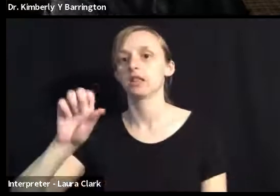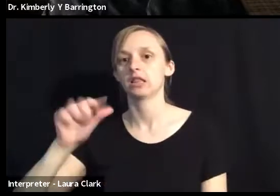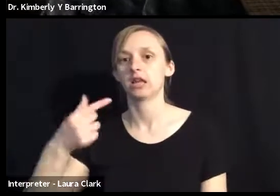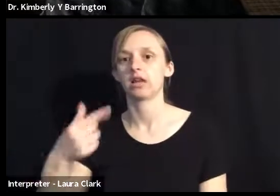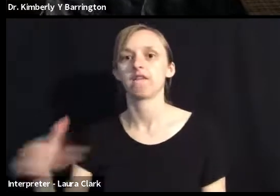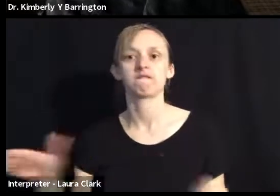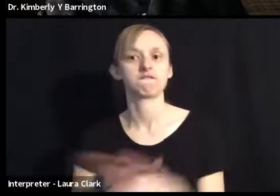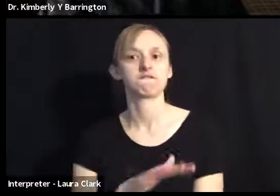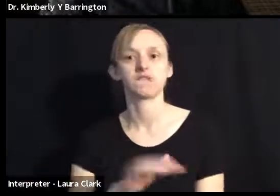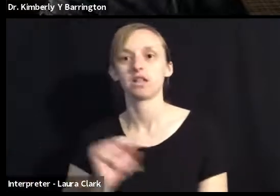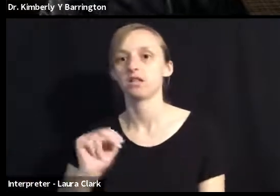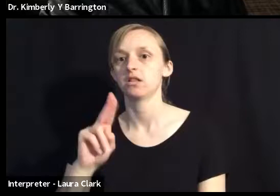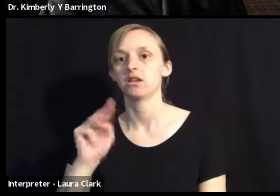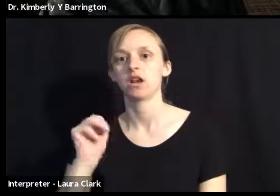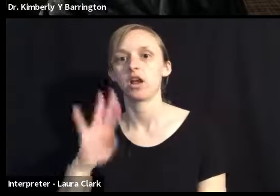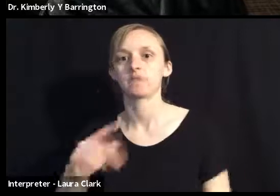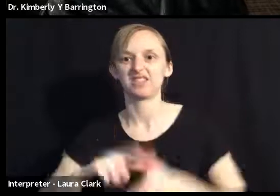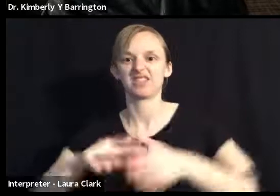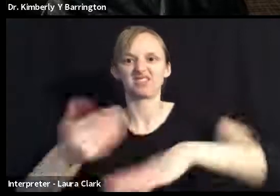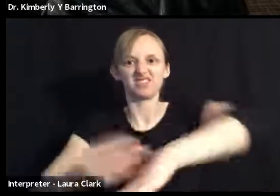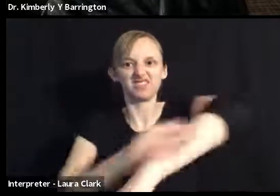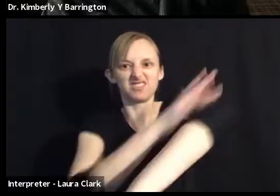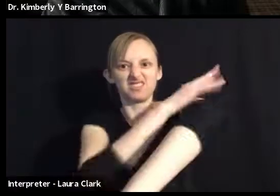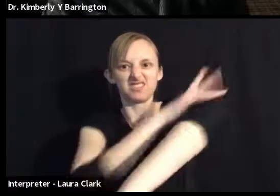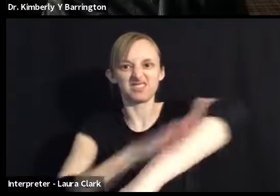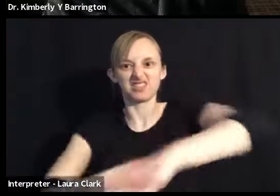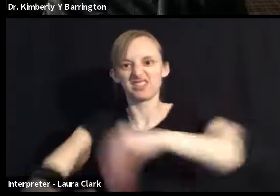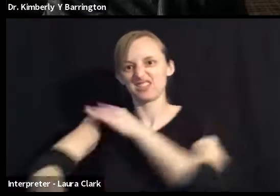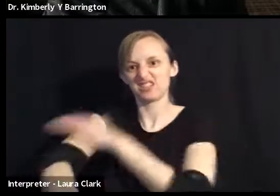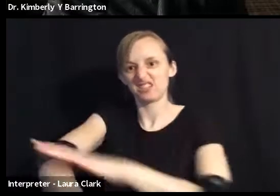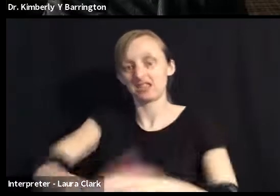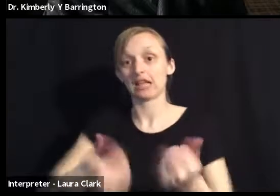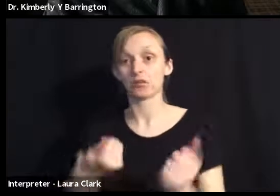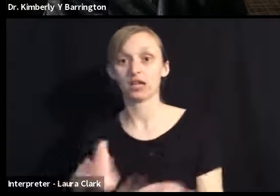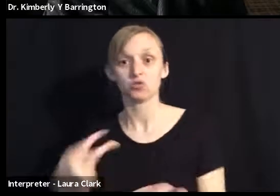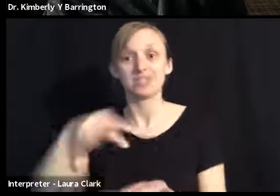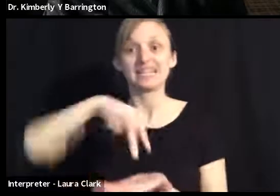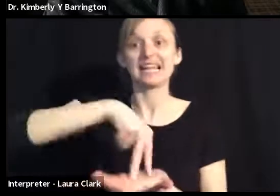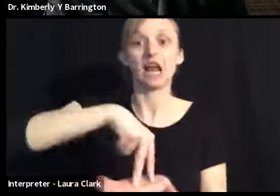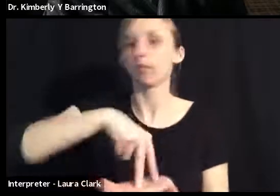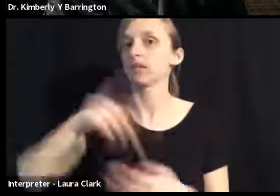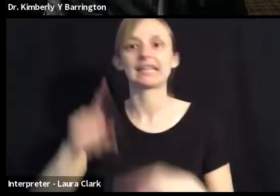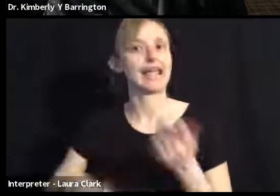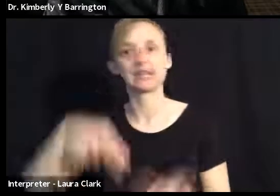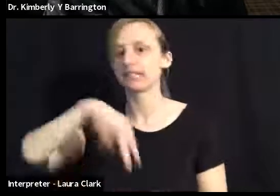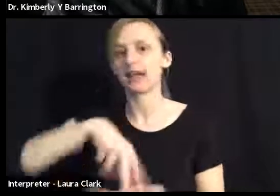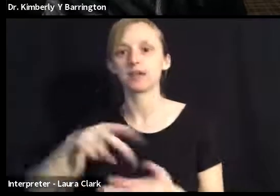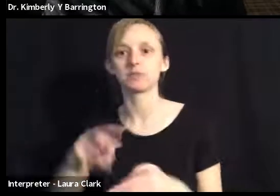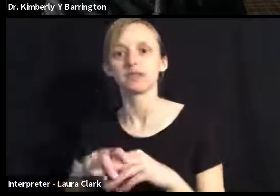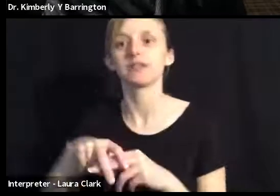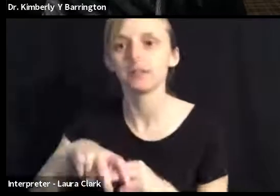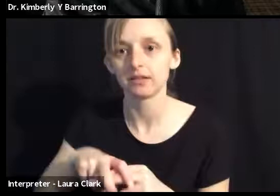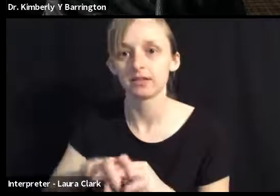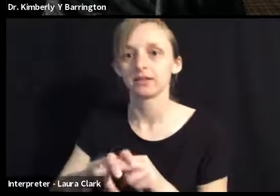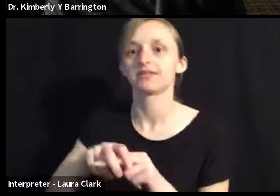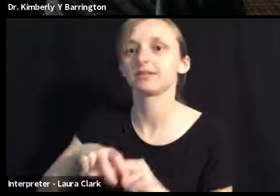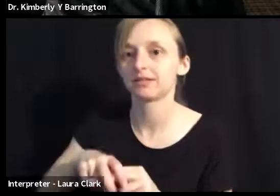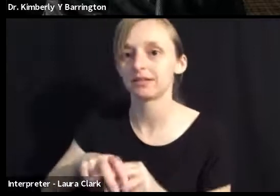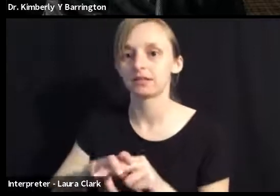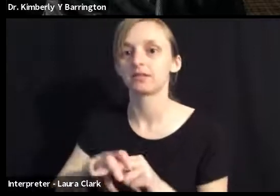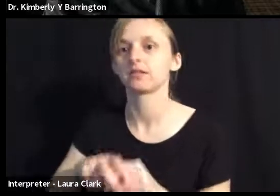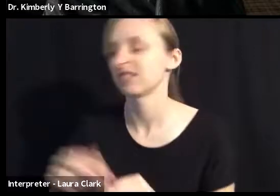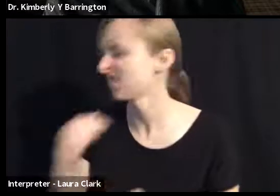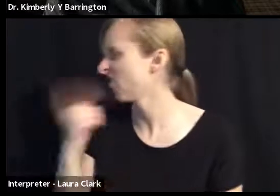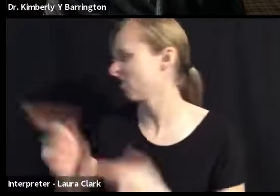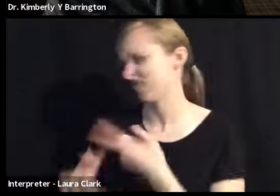tingling feeling. And when I was trying to get up, I was not able to stand. So I was like, okay, I told my friend, I just don't feel good.